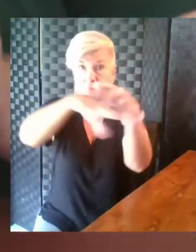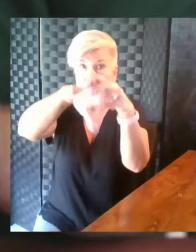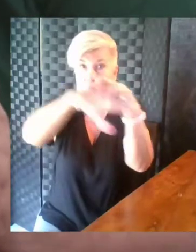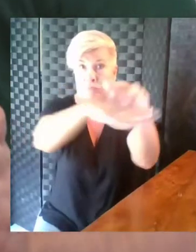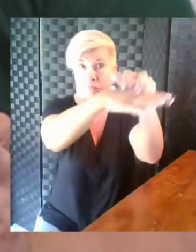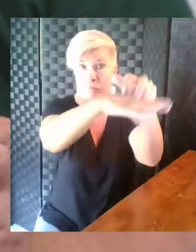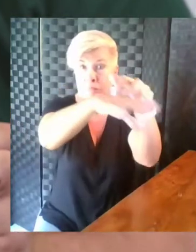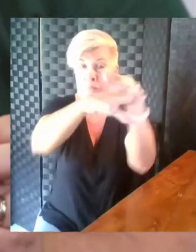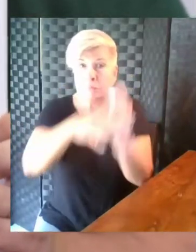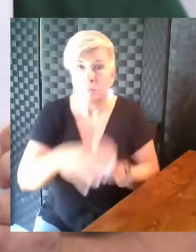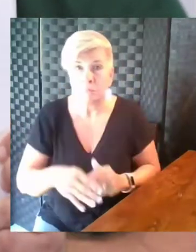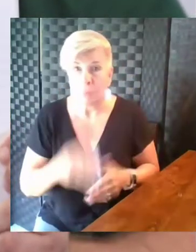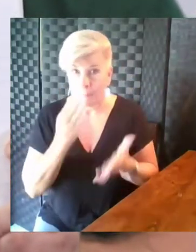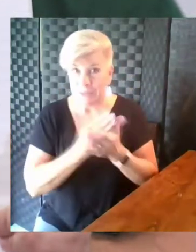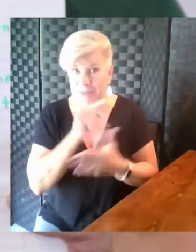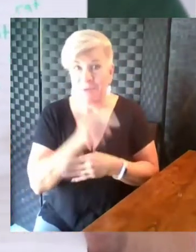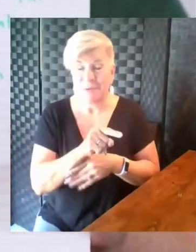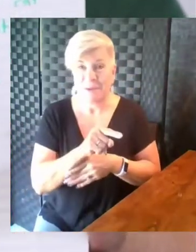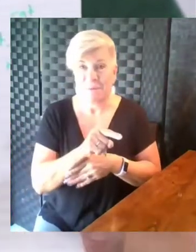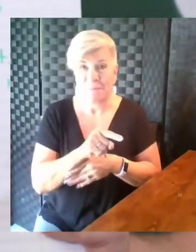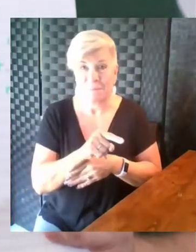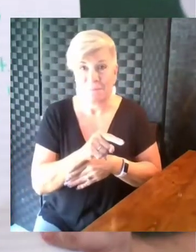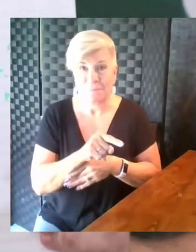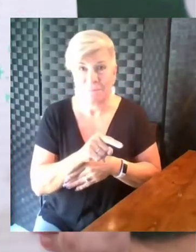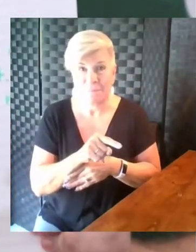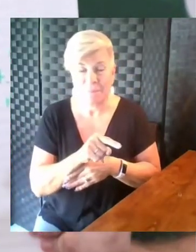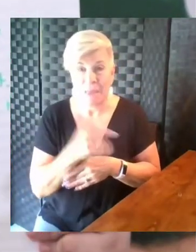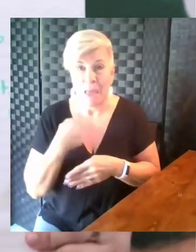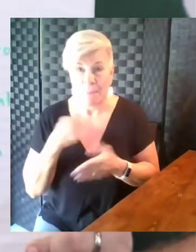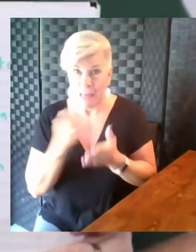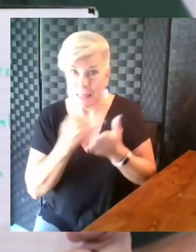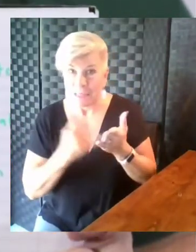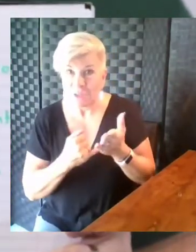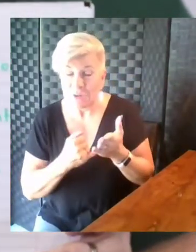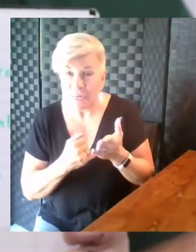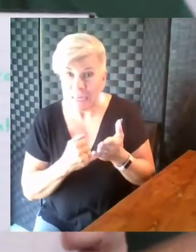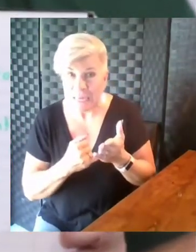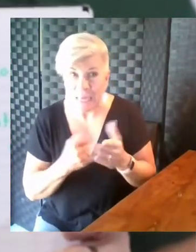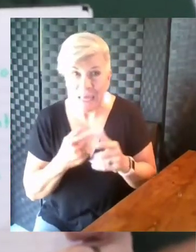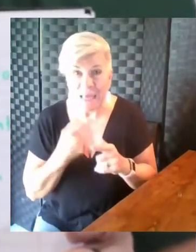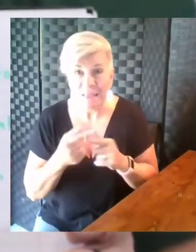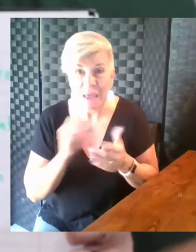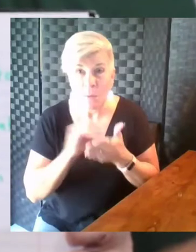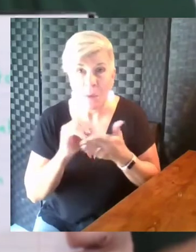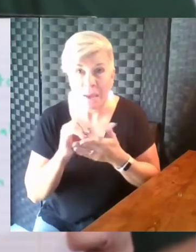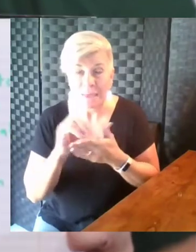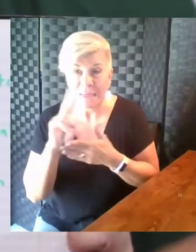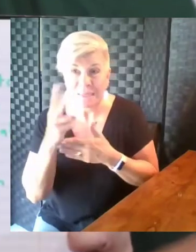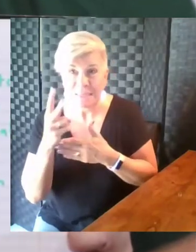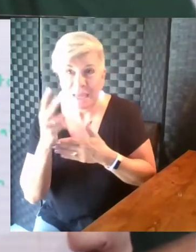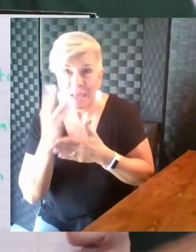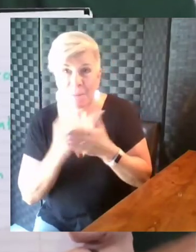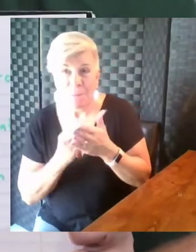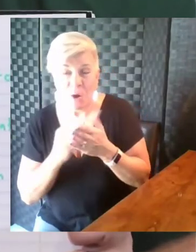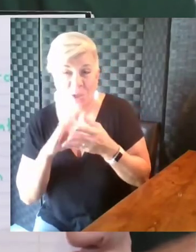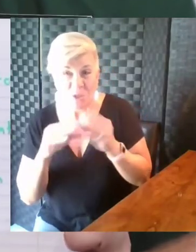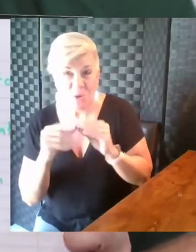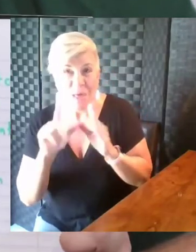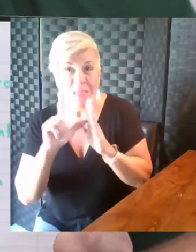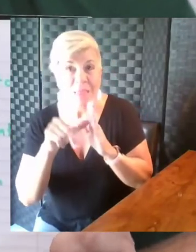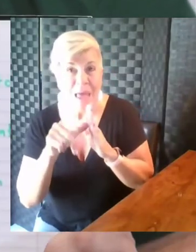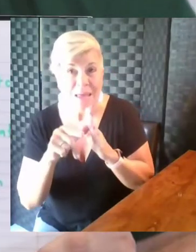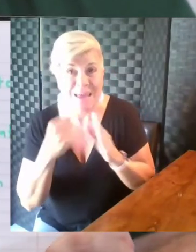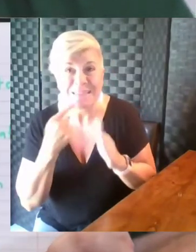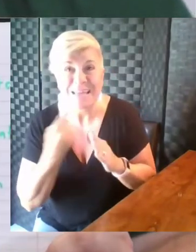And you know what? I'm going to stop right there. I'm going to illustrate this, and then I'm going to write a second part of this story later and tell you where